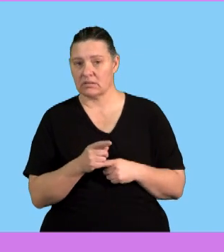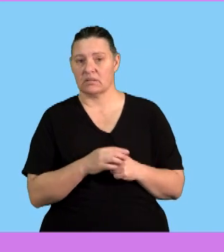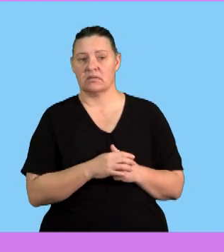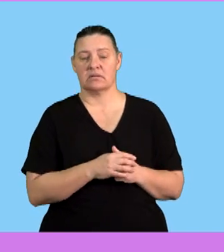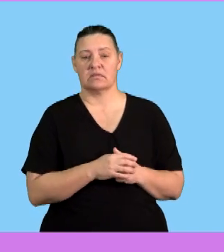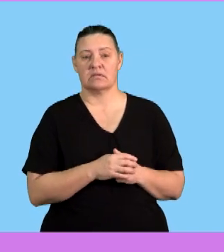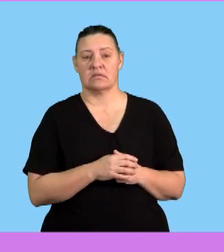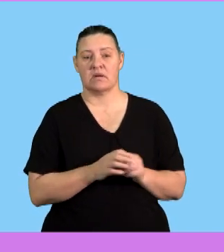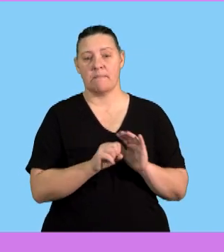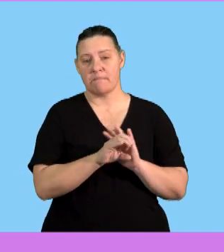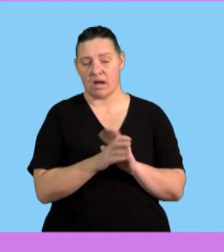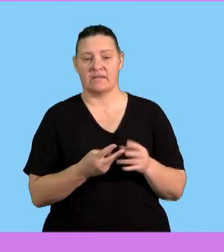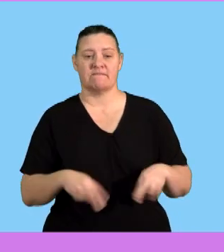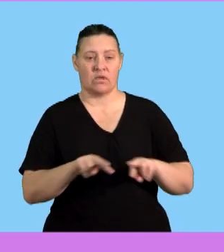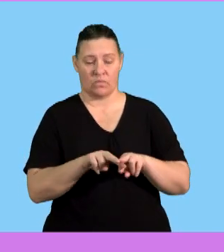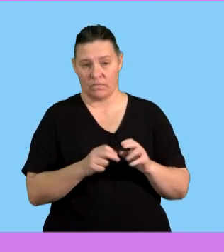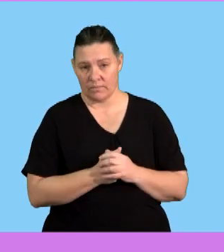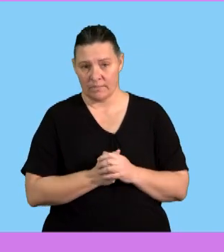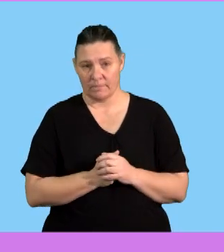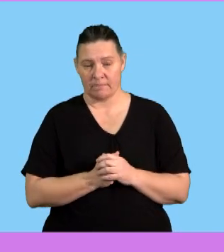market value.